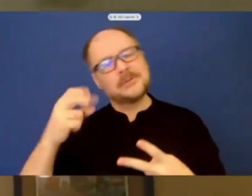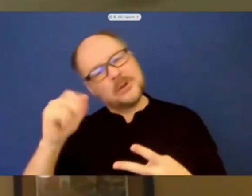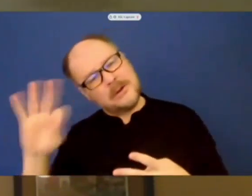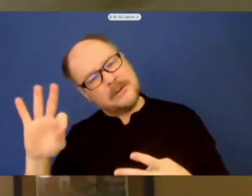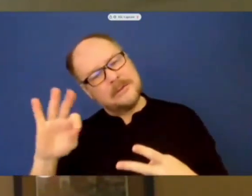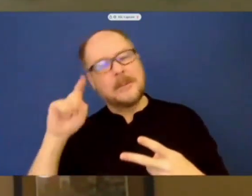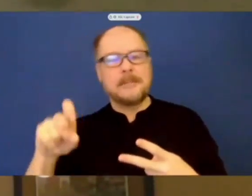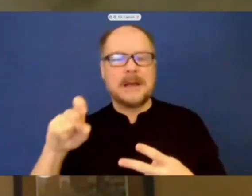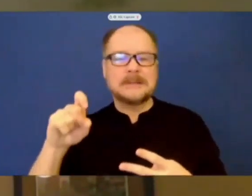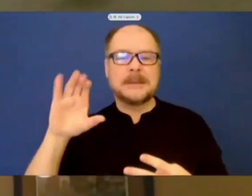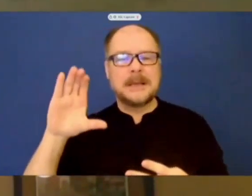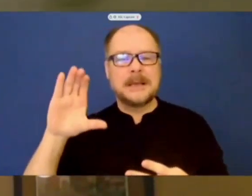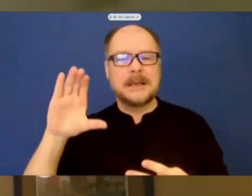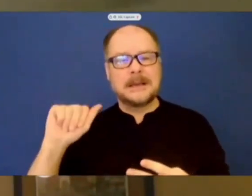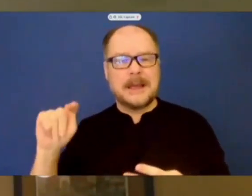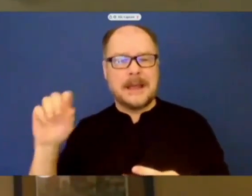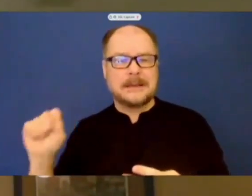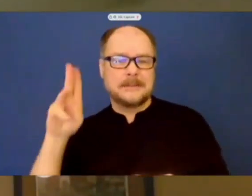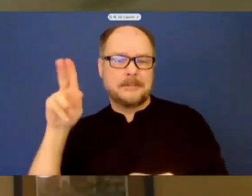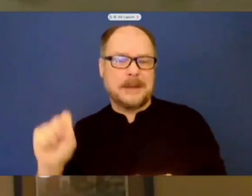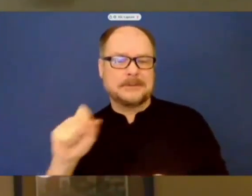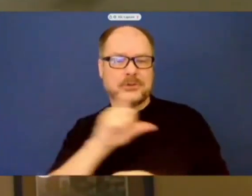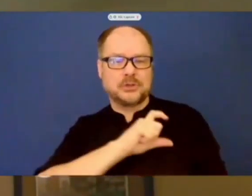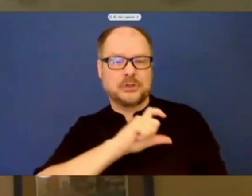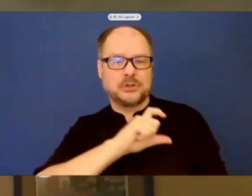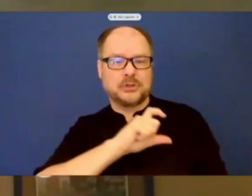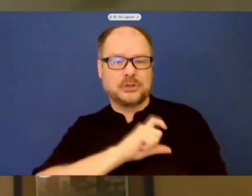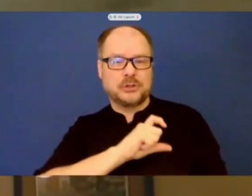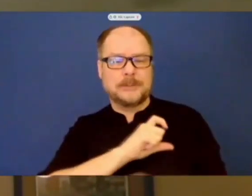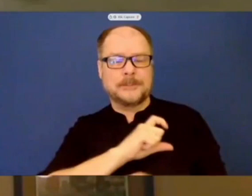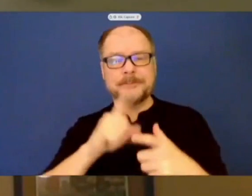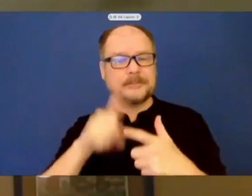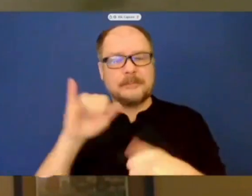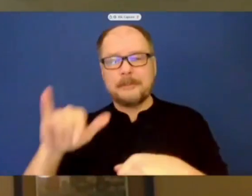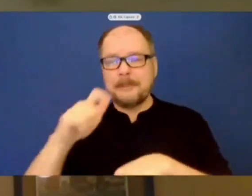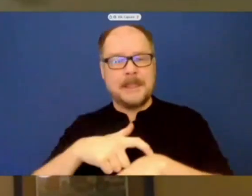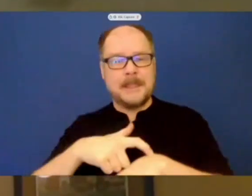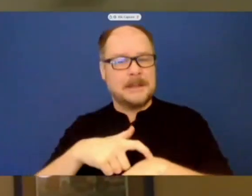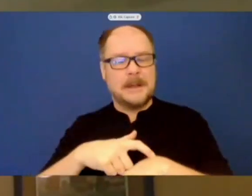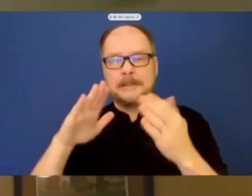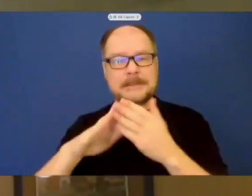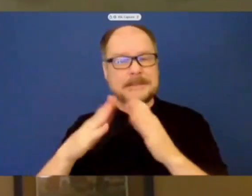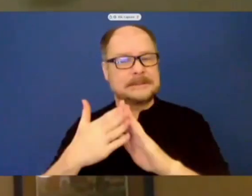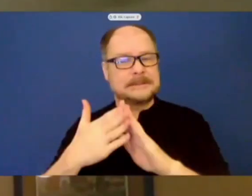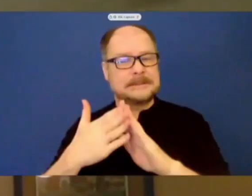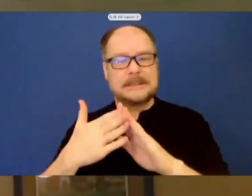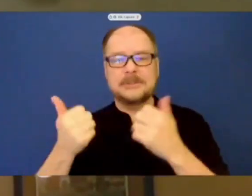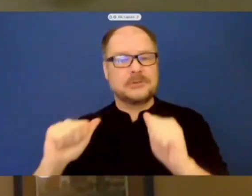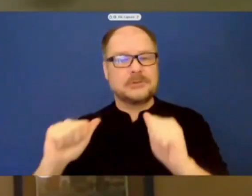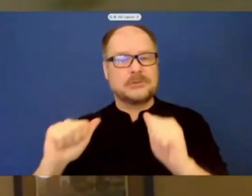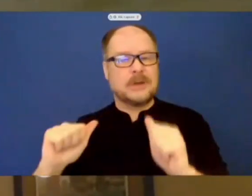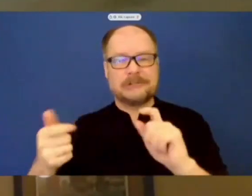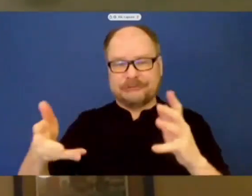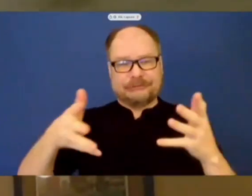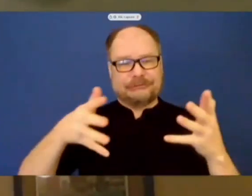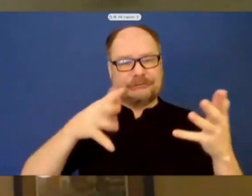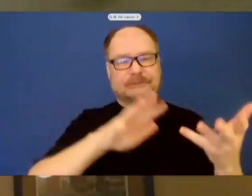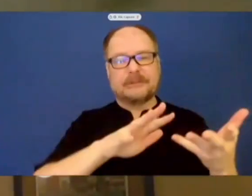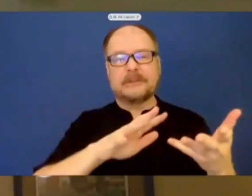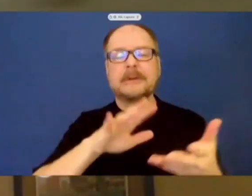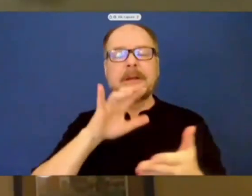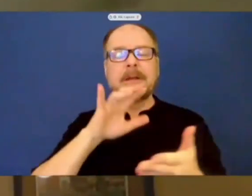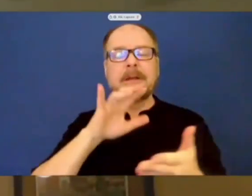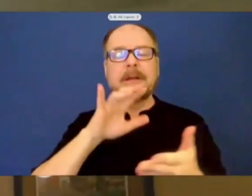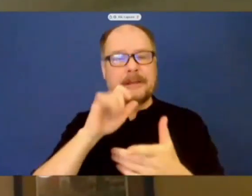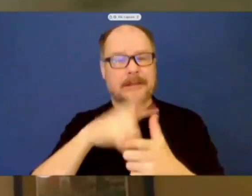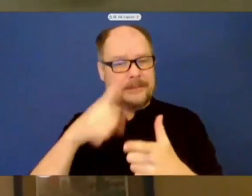security. And at that point, it was clear that they were not really going to be in a position to help us. So that's when we started to move in a different direction, because we have